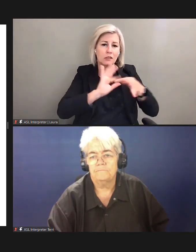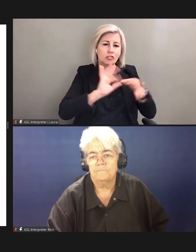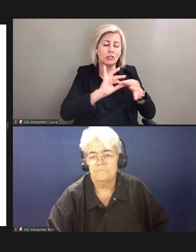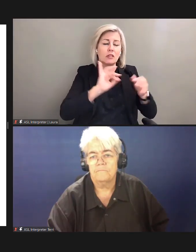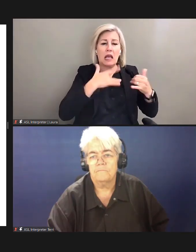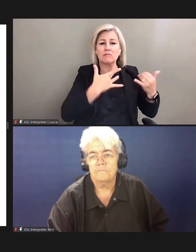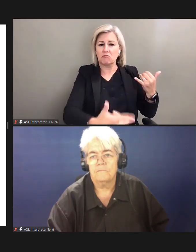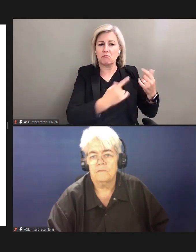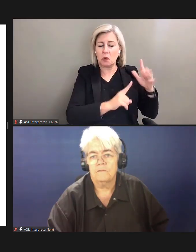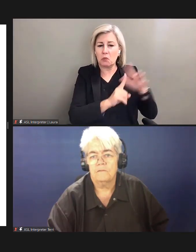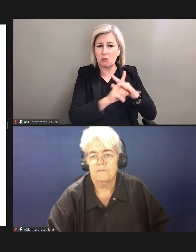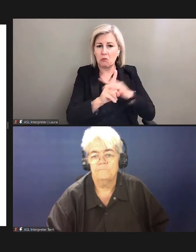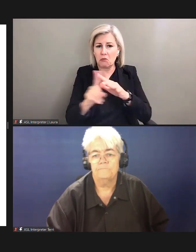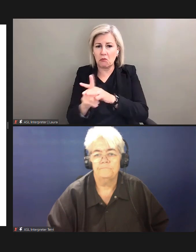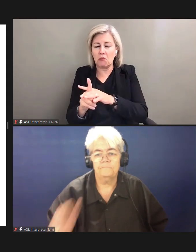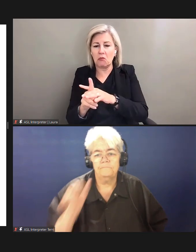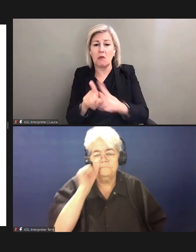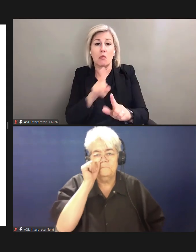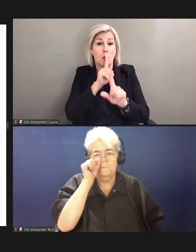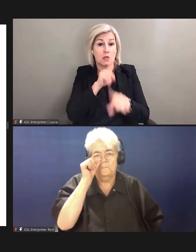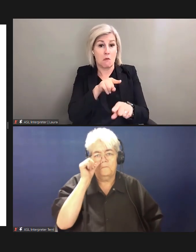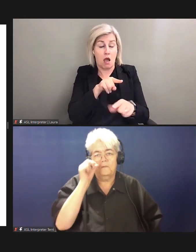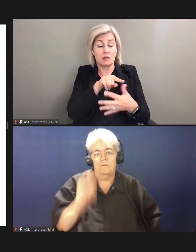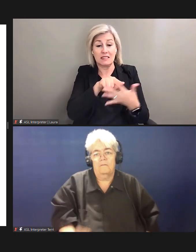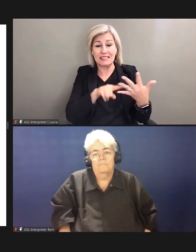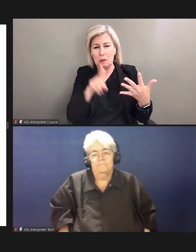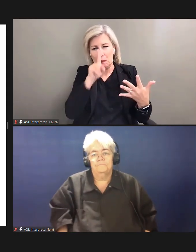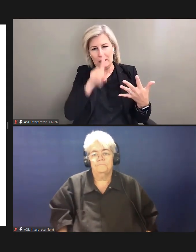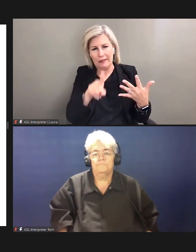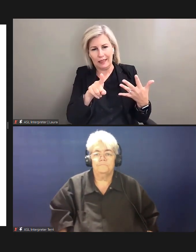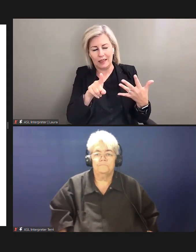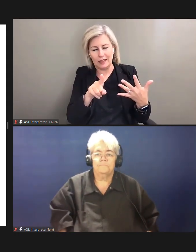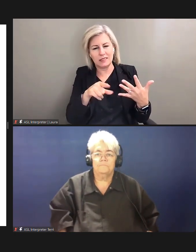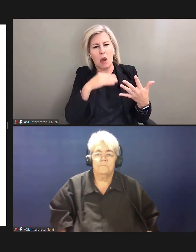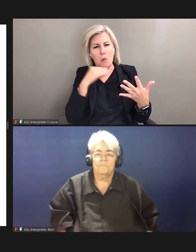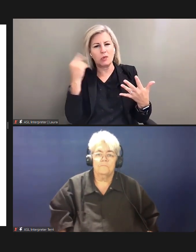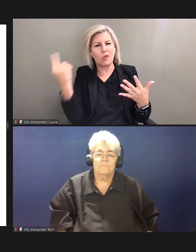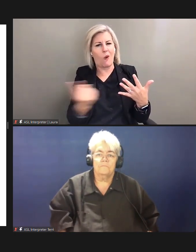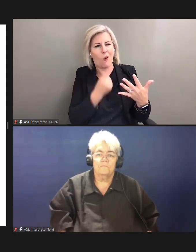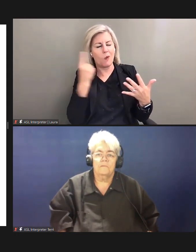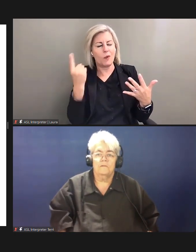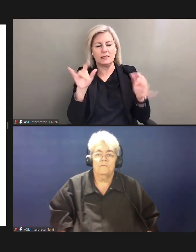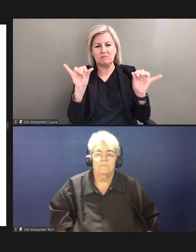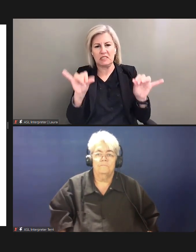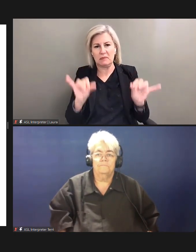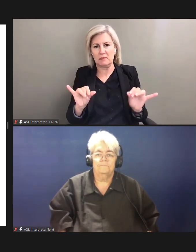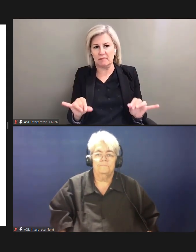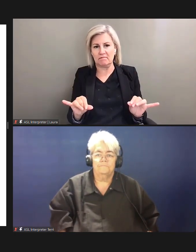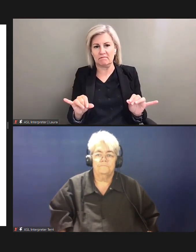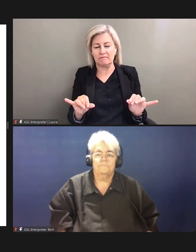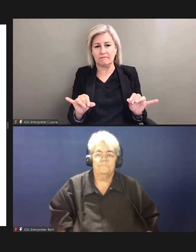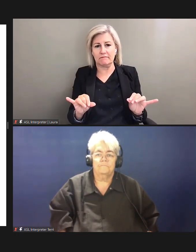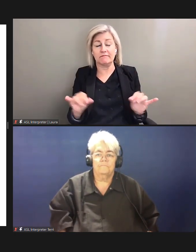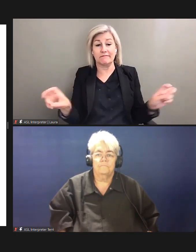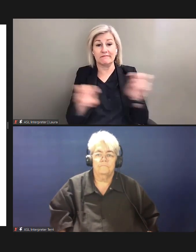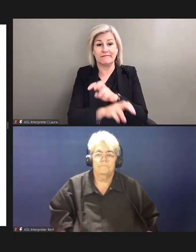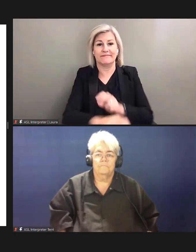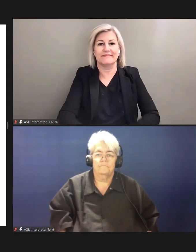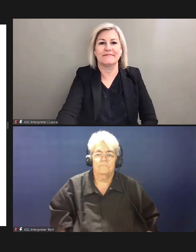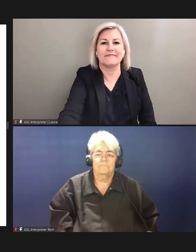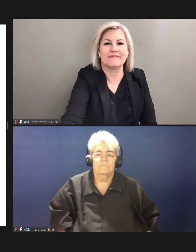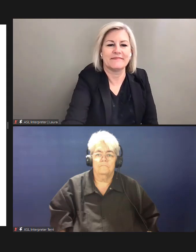up, the response to them is almost always going to be the same.